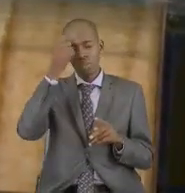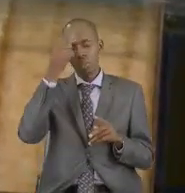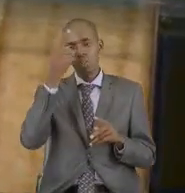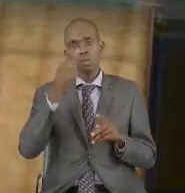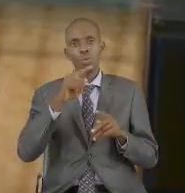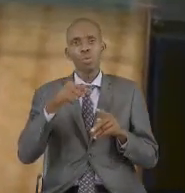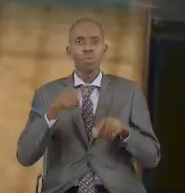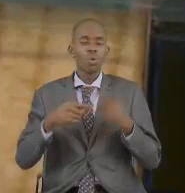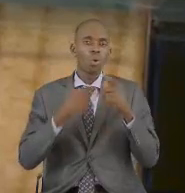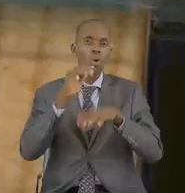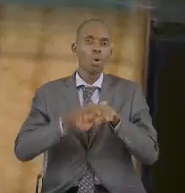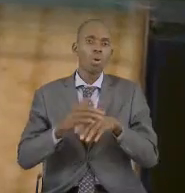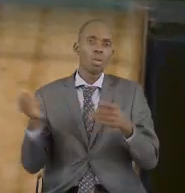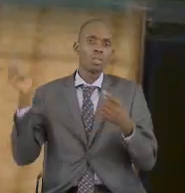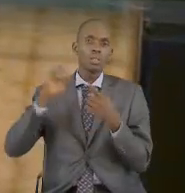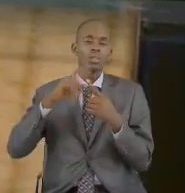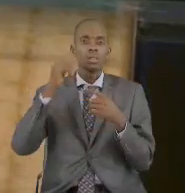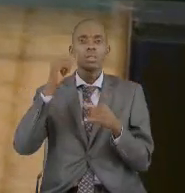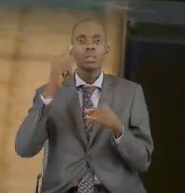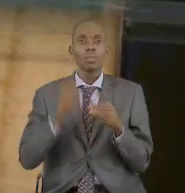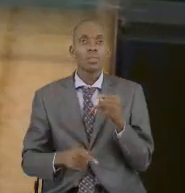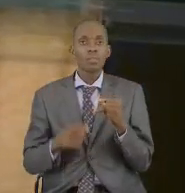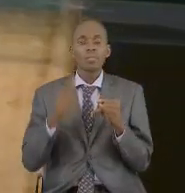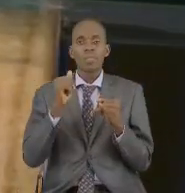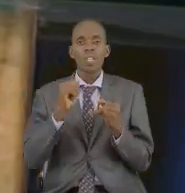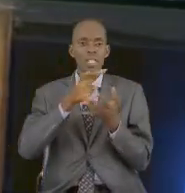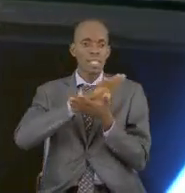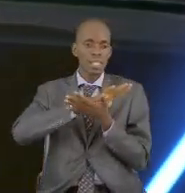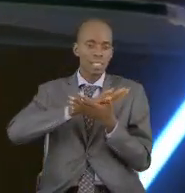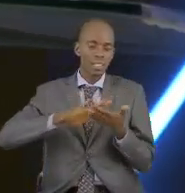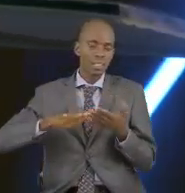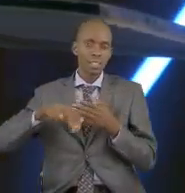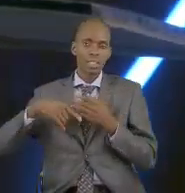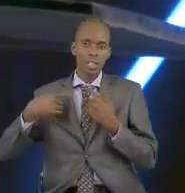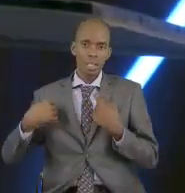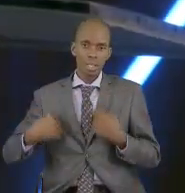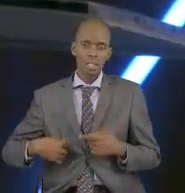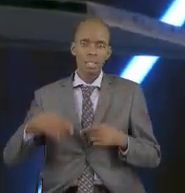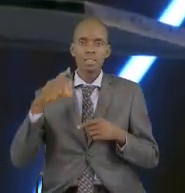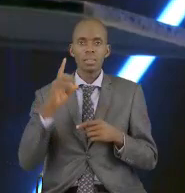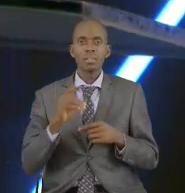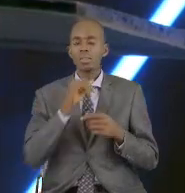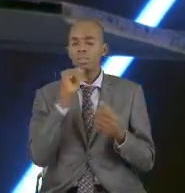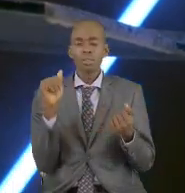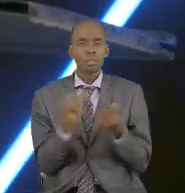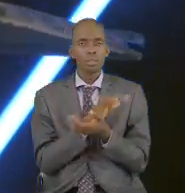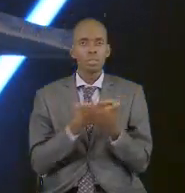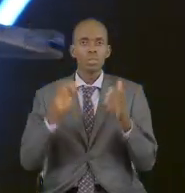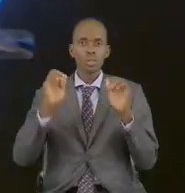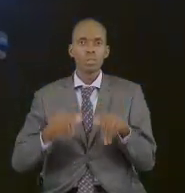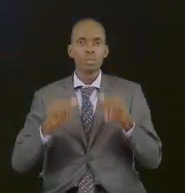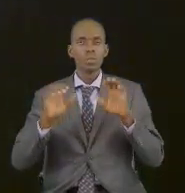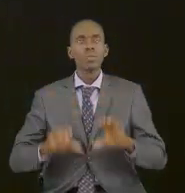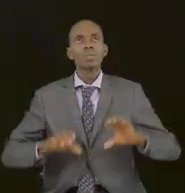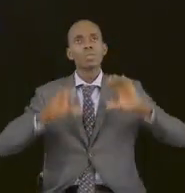the end. A clean-hearted, indestructible consecration. Look at